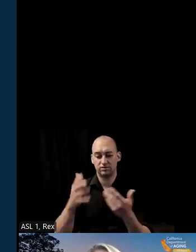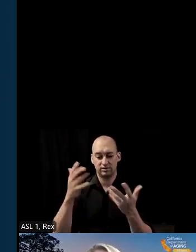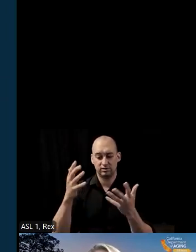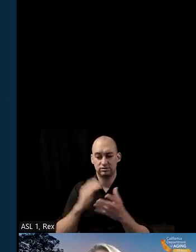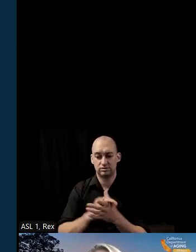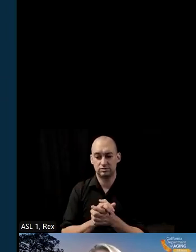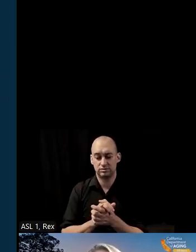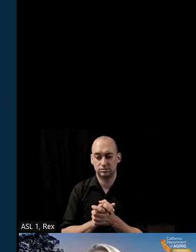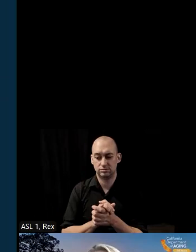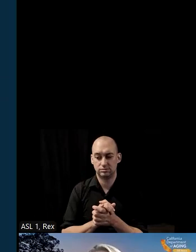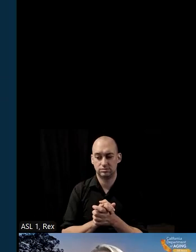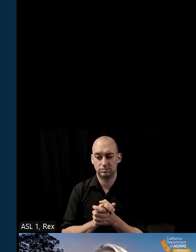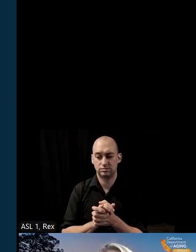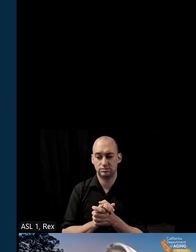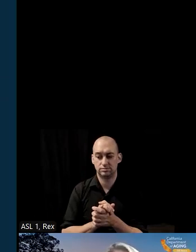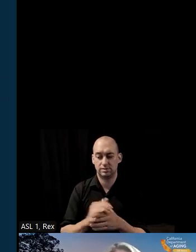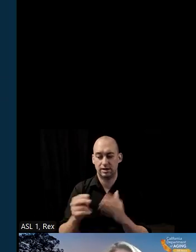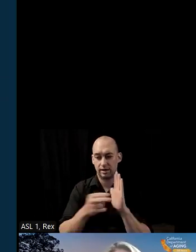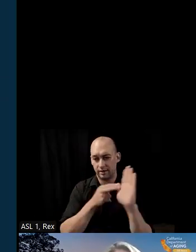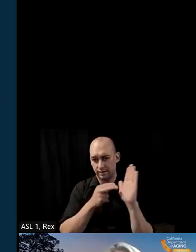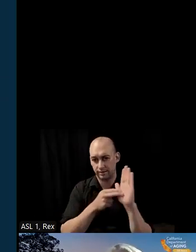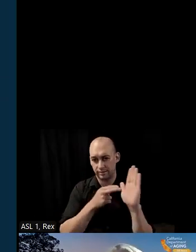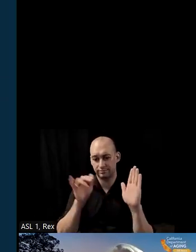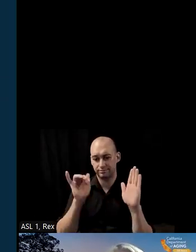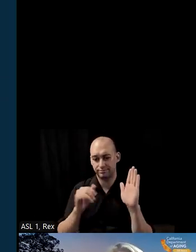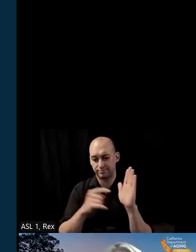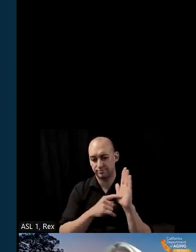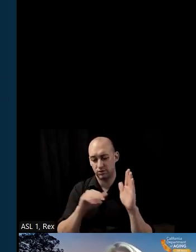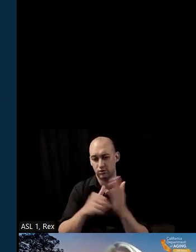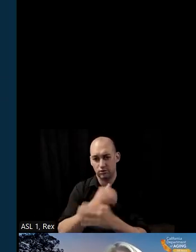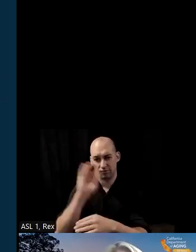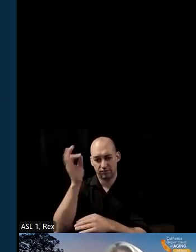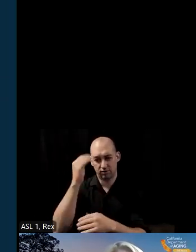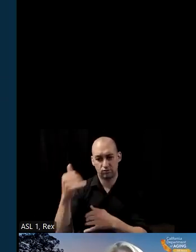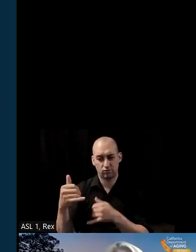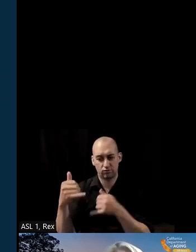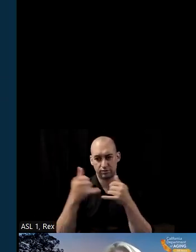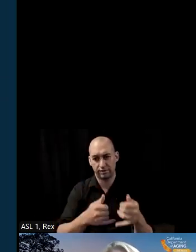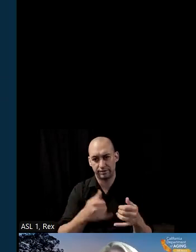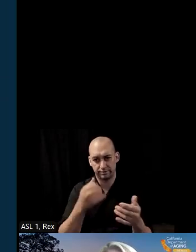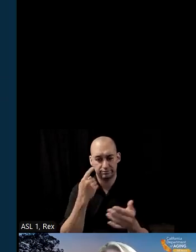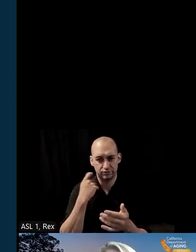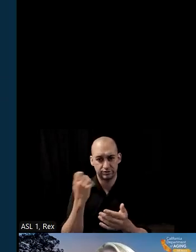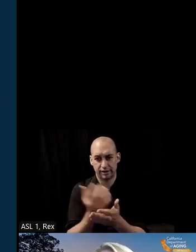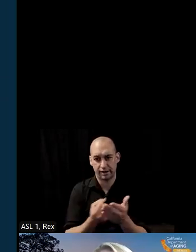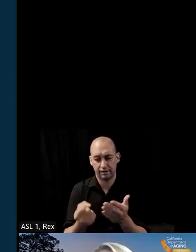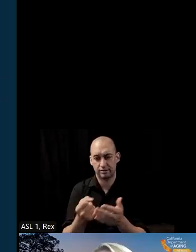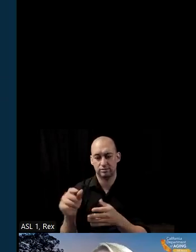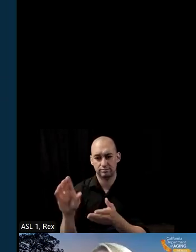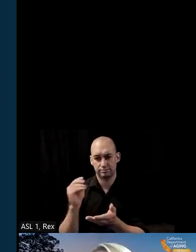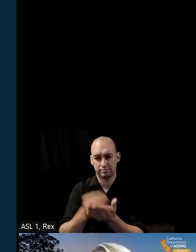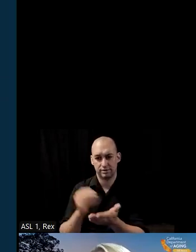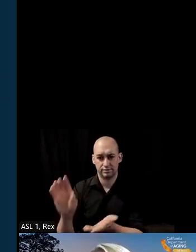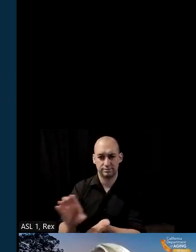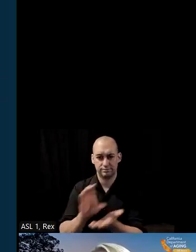you. With a highlight of a new federal grant we just received from the Administration for Community Living.